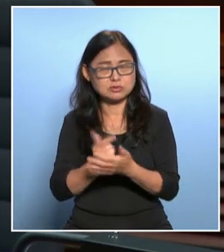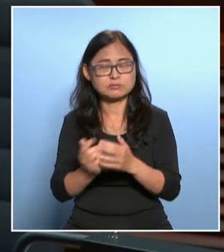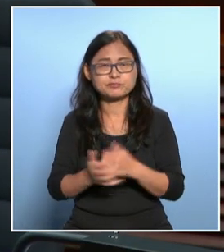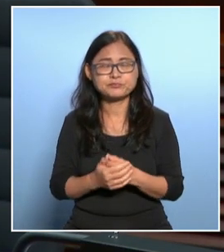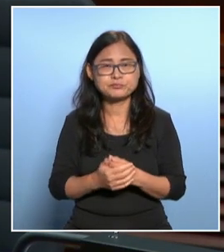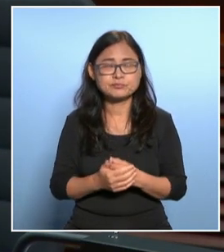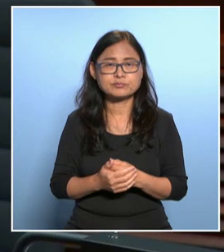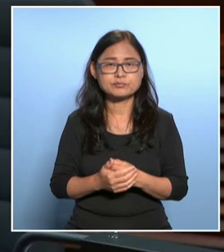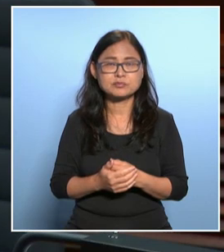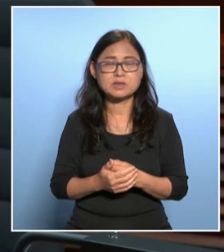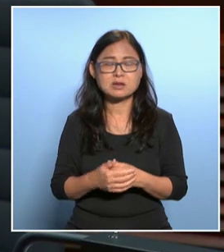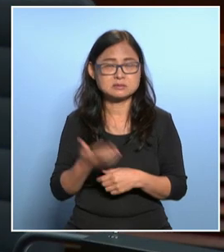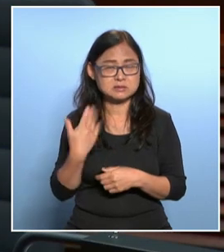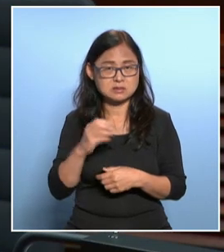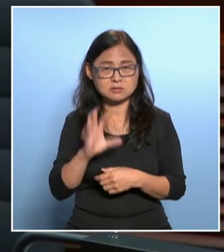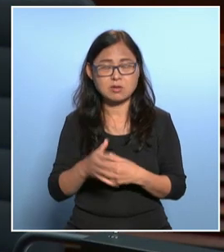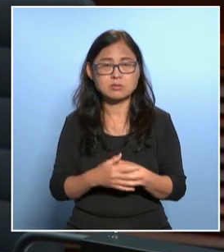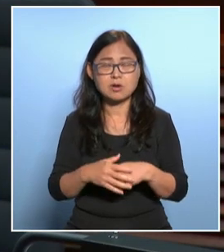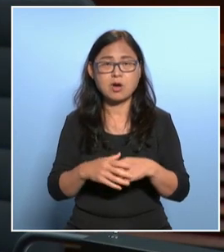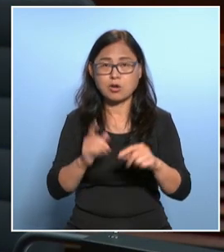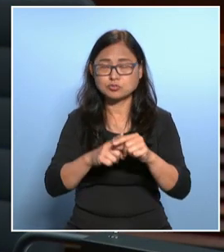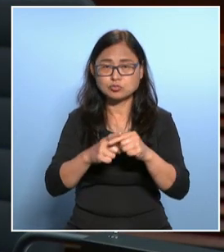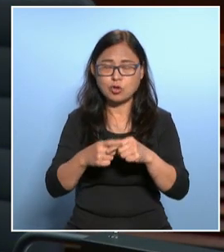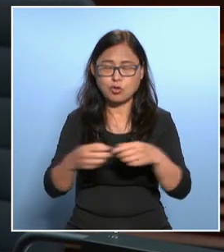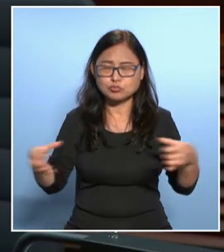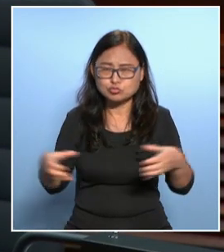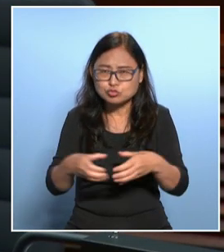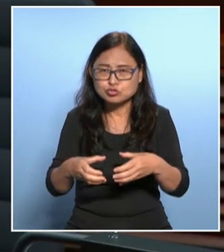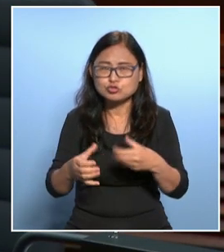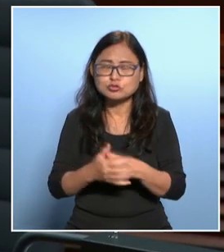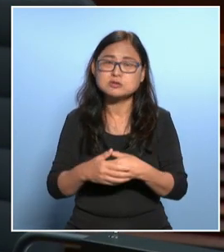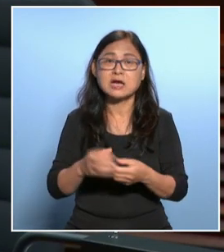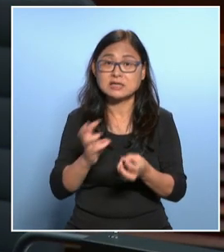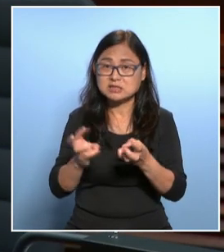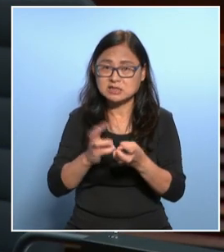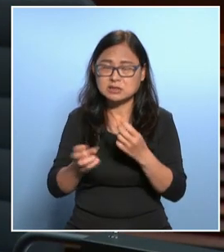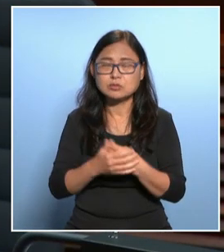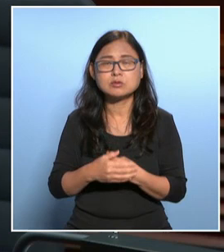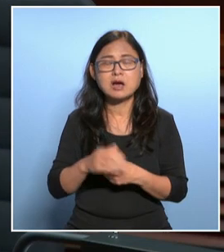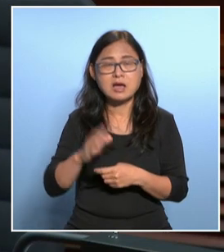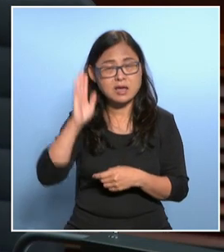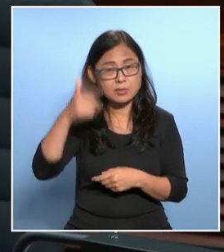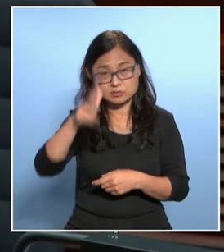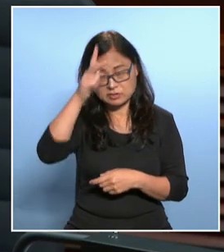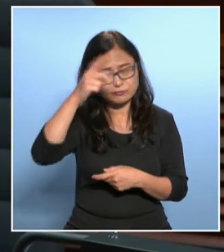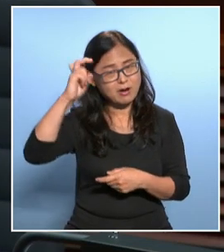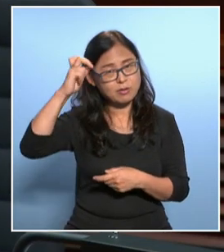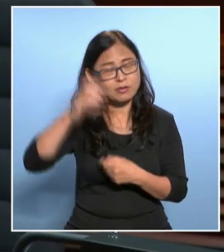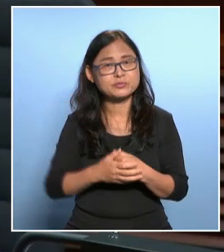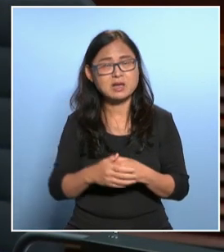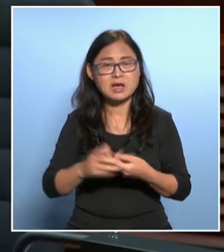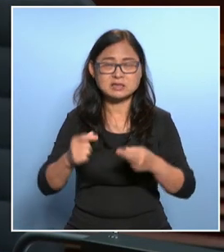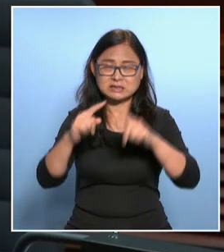necessary, and we also need to provide training. We mentioned the central registry. I do hope the administration will consider